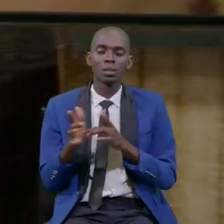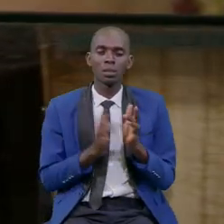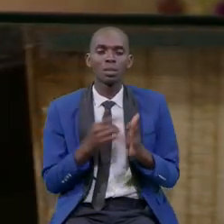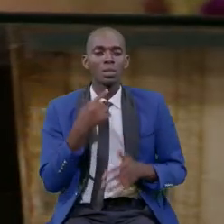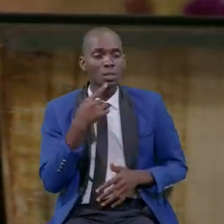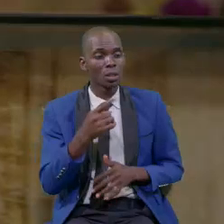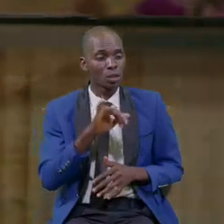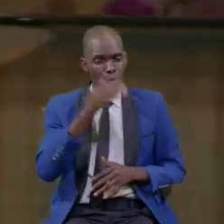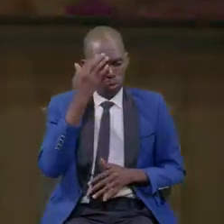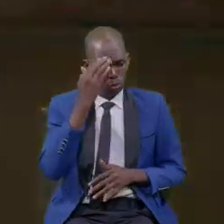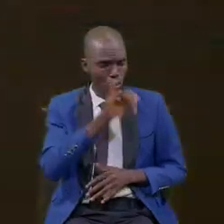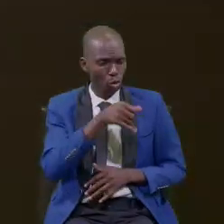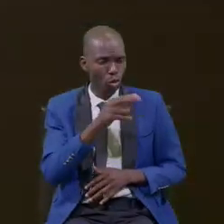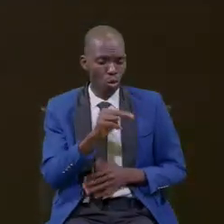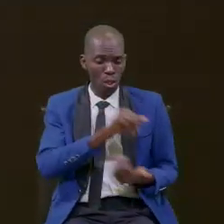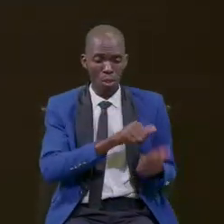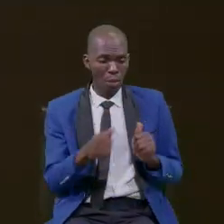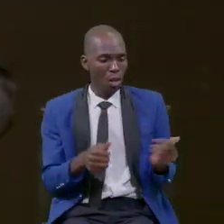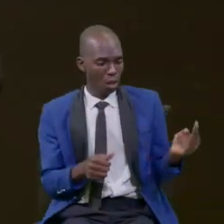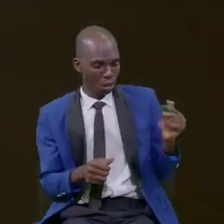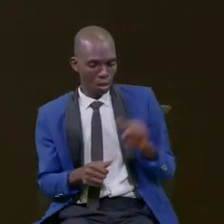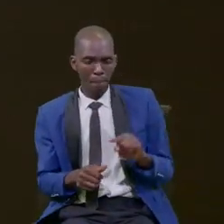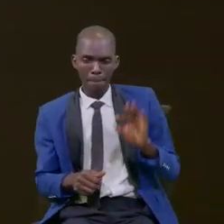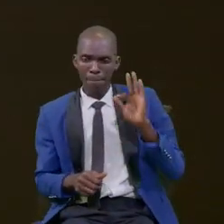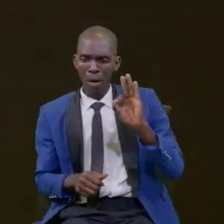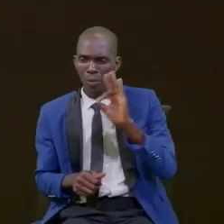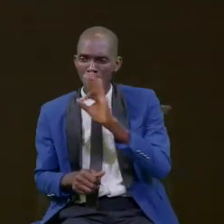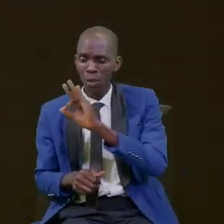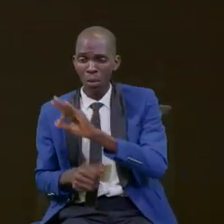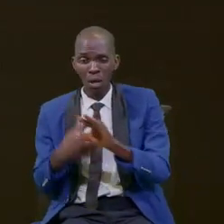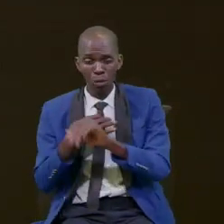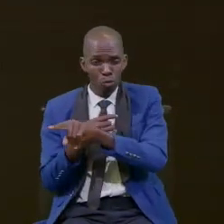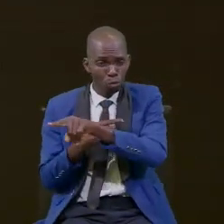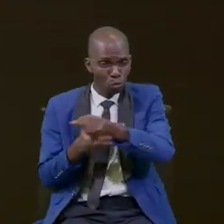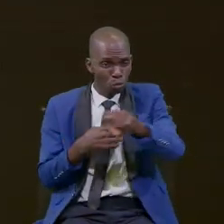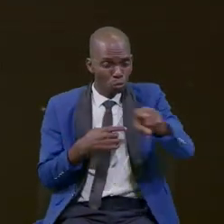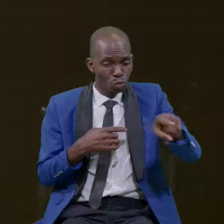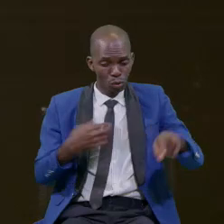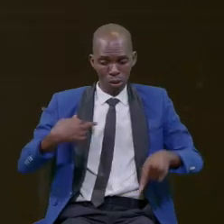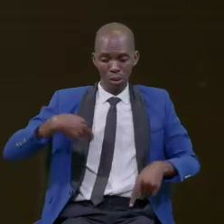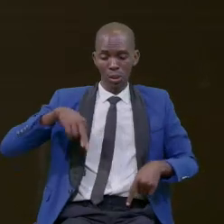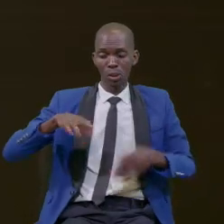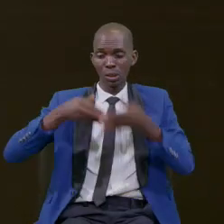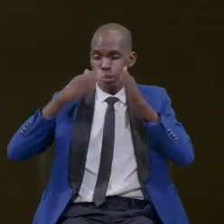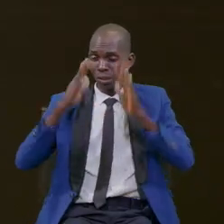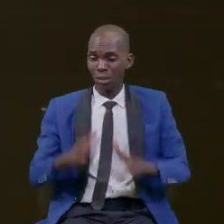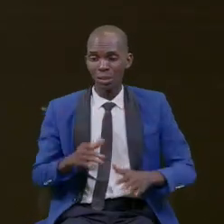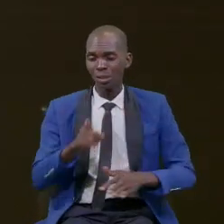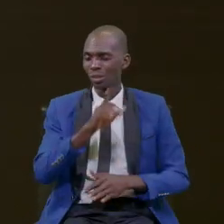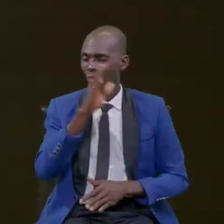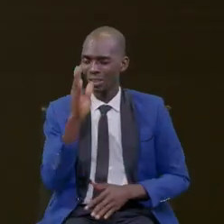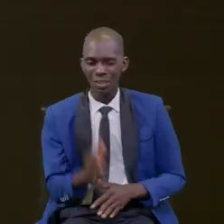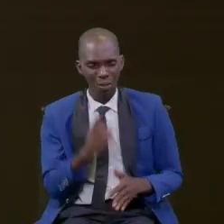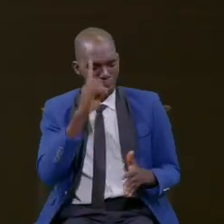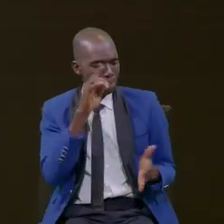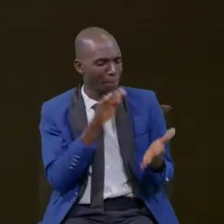came and he preached the word, and you religious people, you did not believe, you did